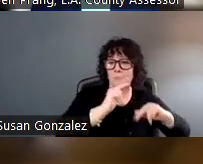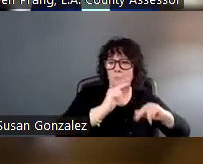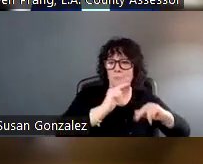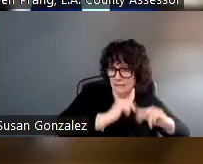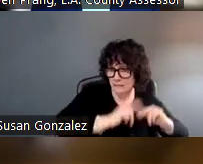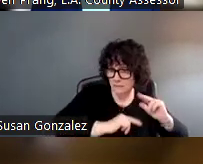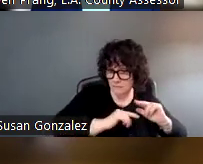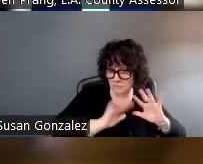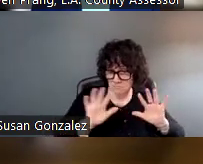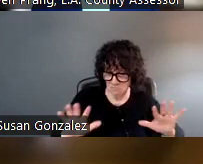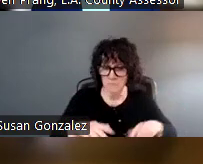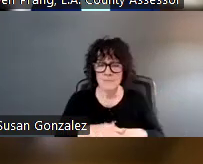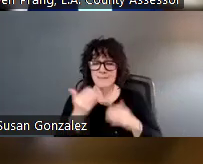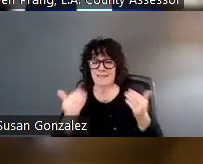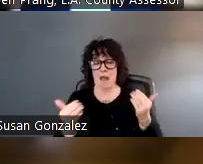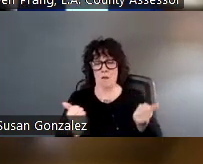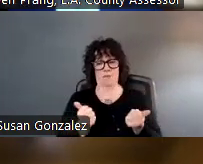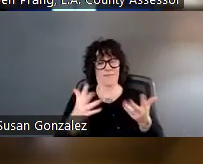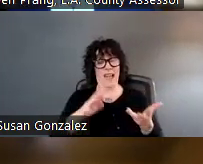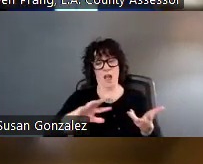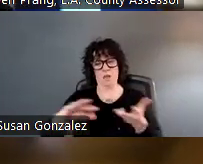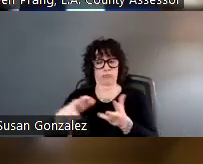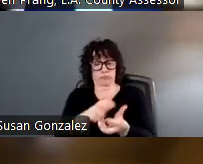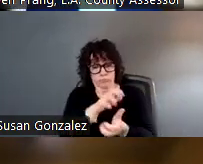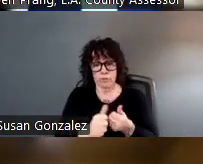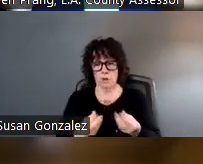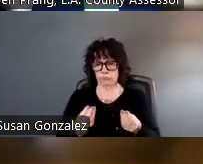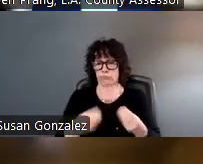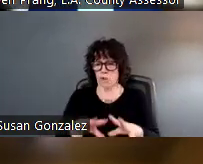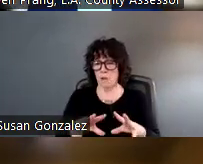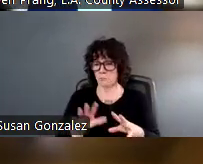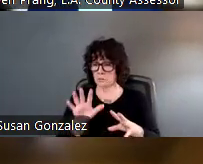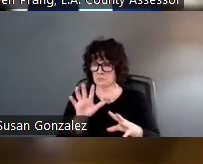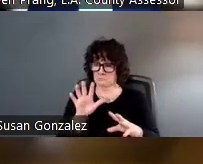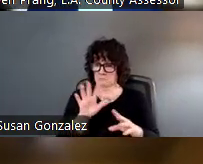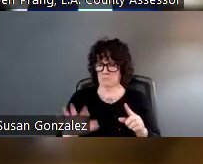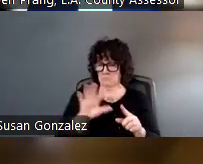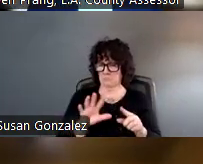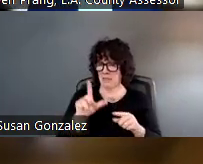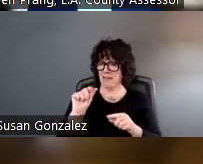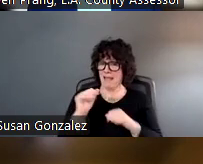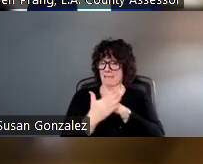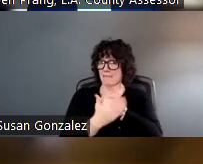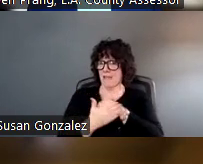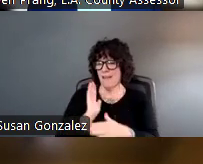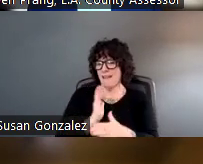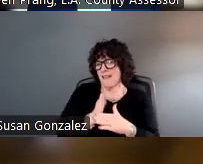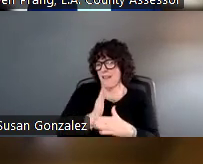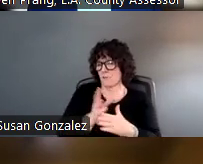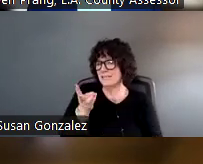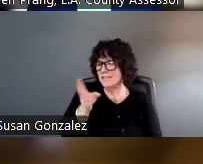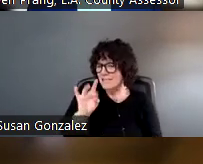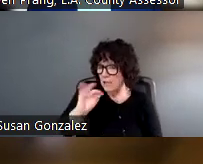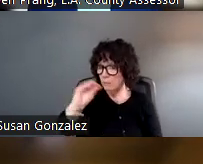all property was attributed to the land, with 32% attributed to the buildings. So under misfortune and